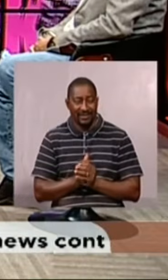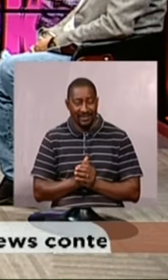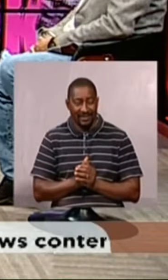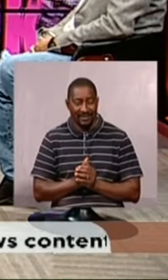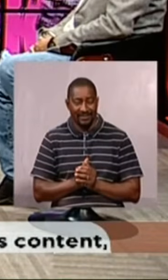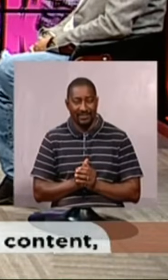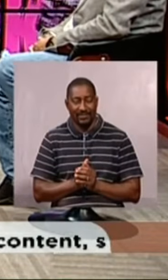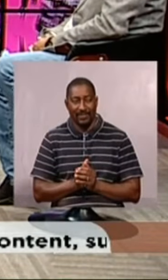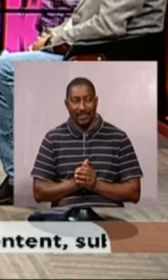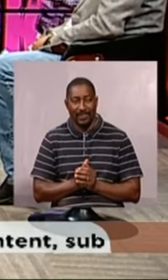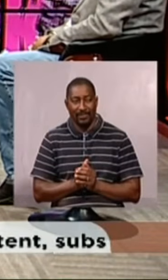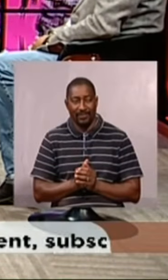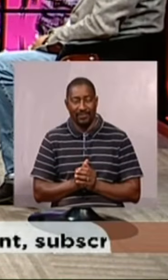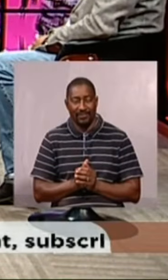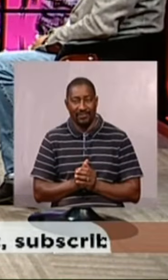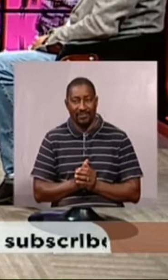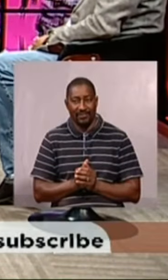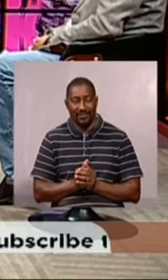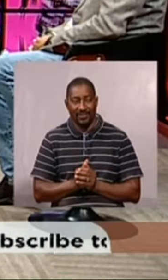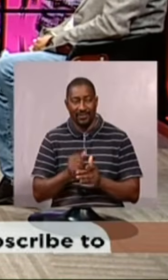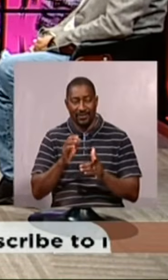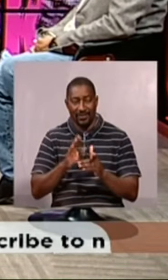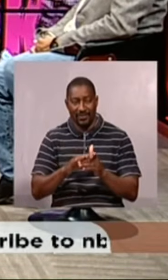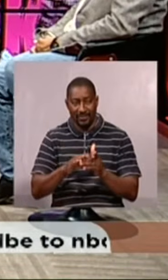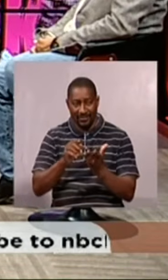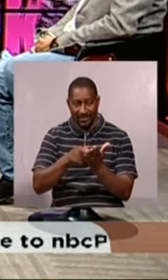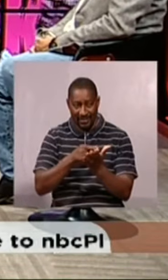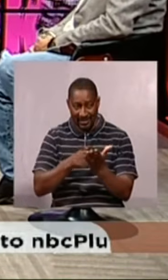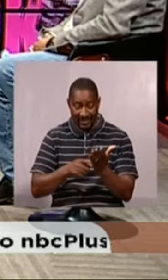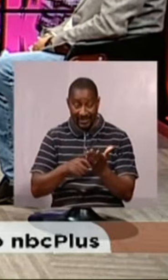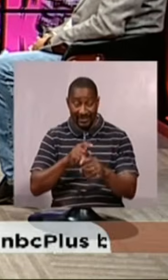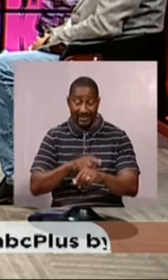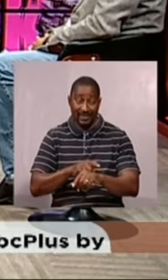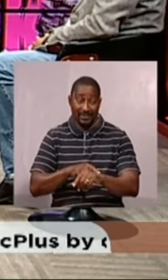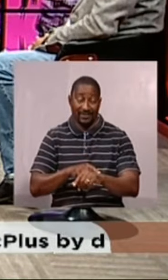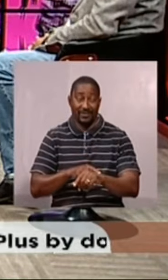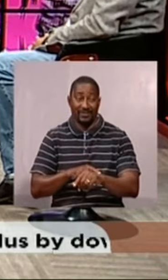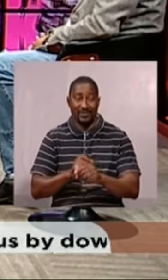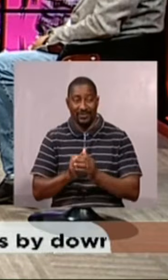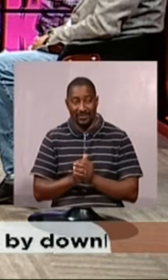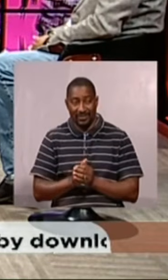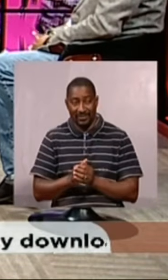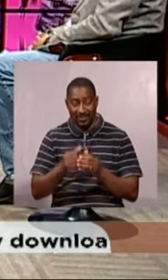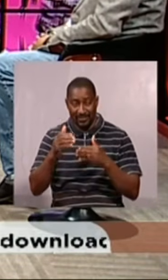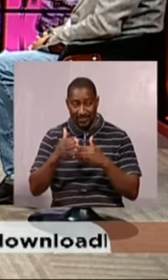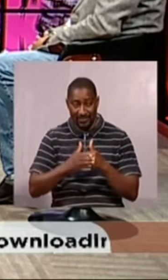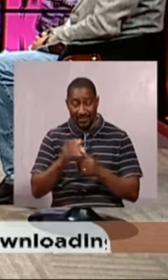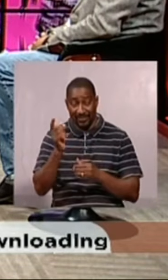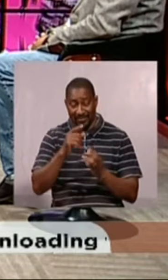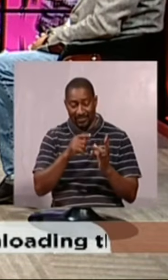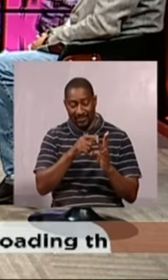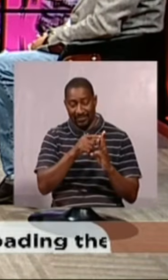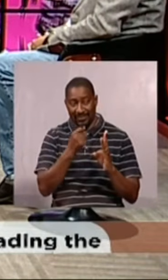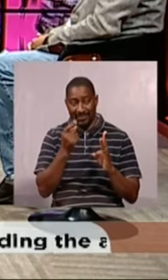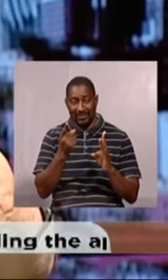just an emphasis on the election periods. Yeah, well, just to come back to what Ilke was saying, I don't think the